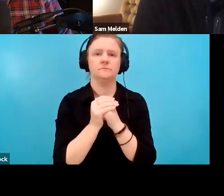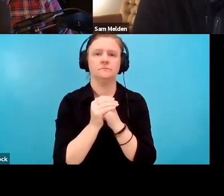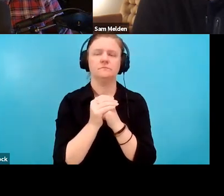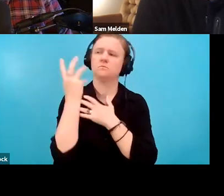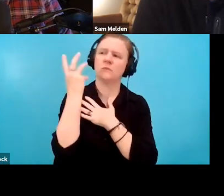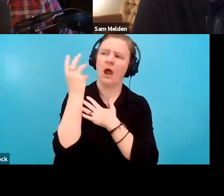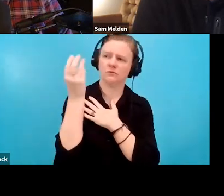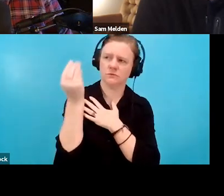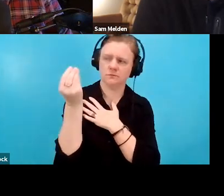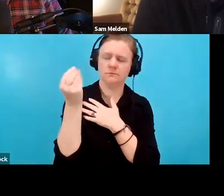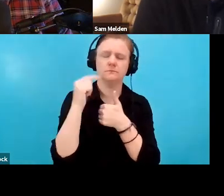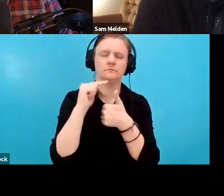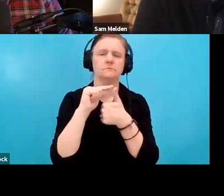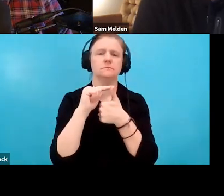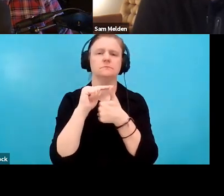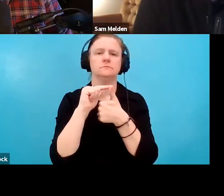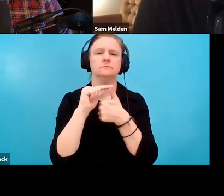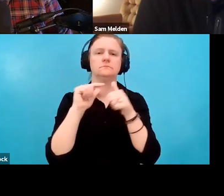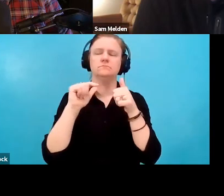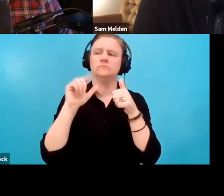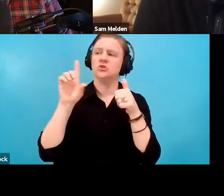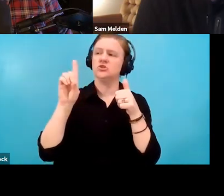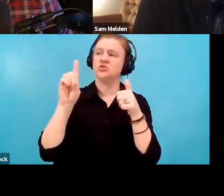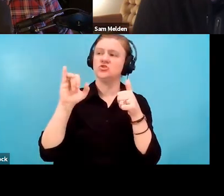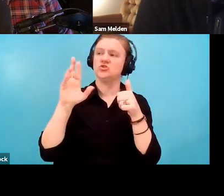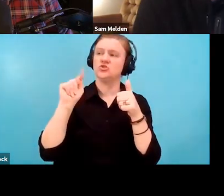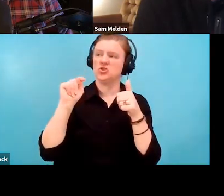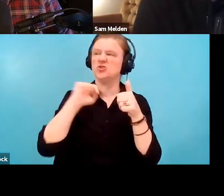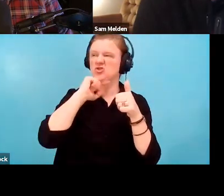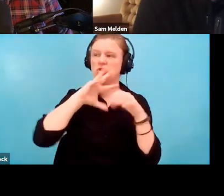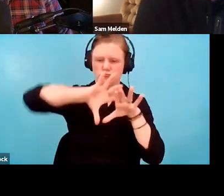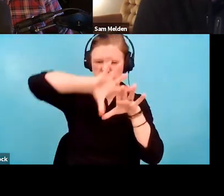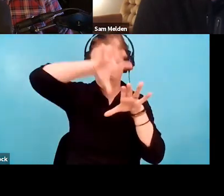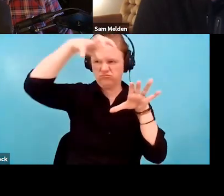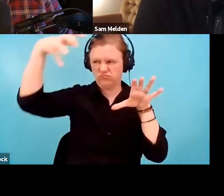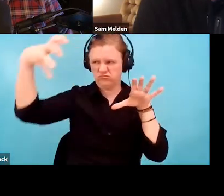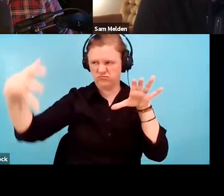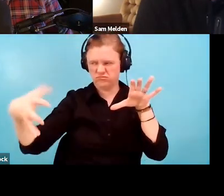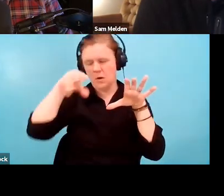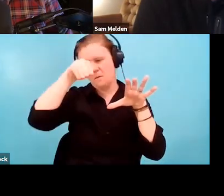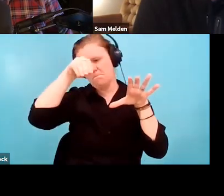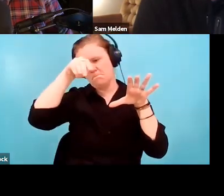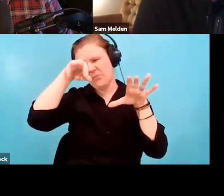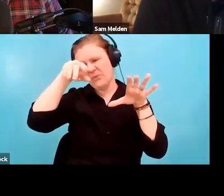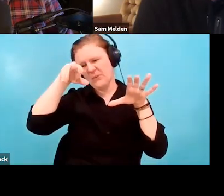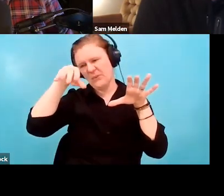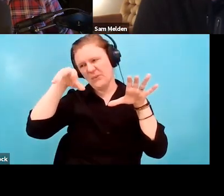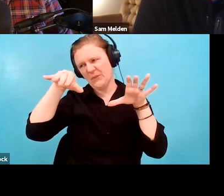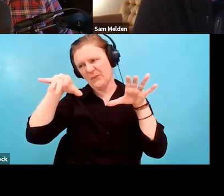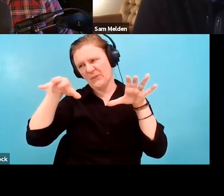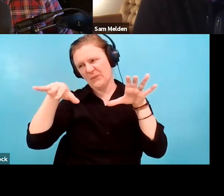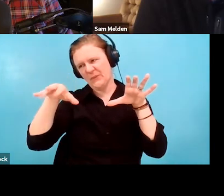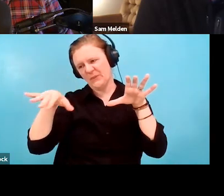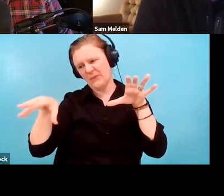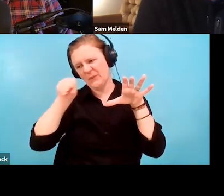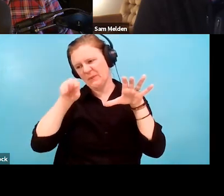outdoors, a giant pile of dirt. The dirt crumbles and falls down the front.